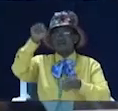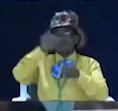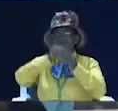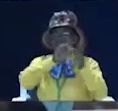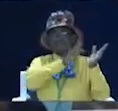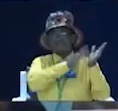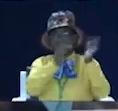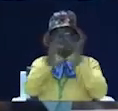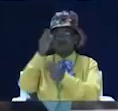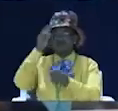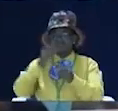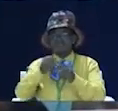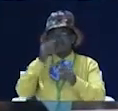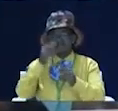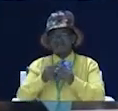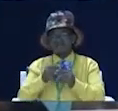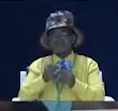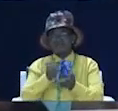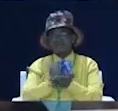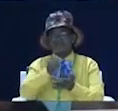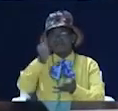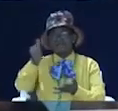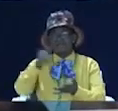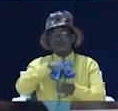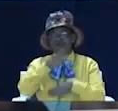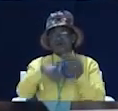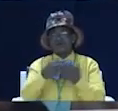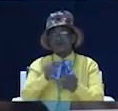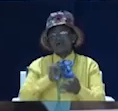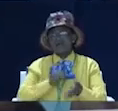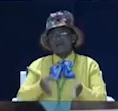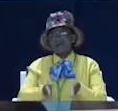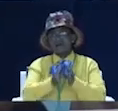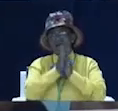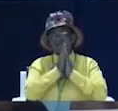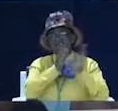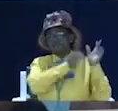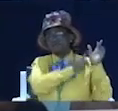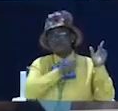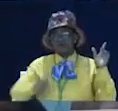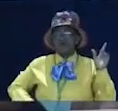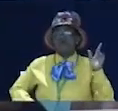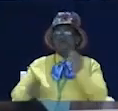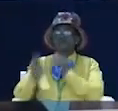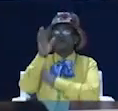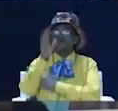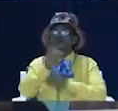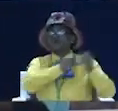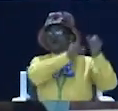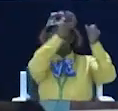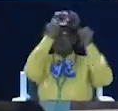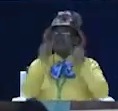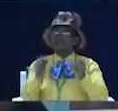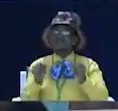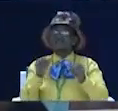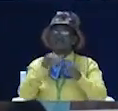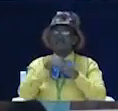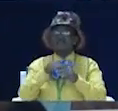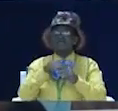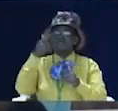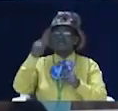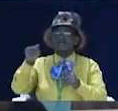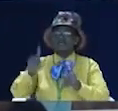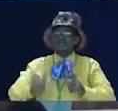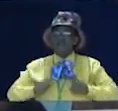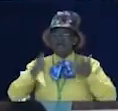All I'm asking, Lord God Almighty, is that in the lives of all your children, all over the